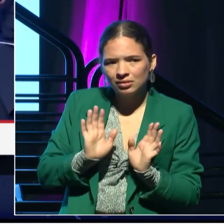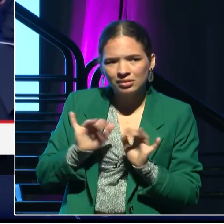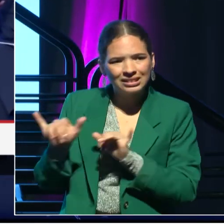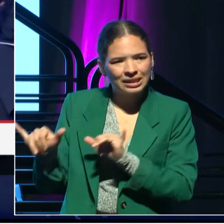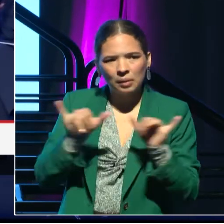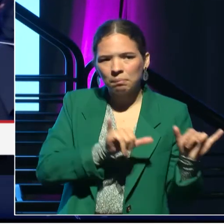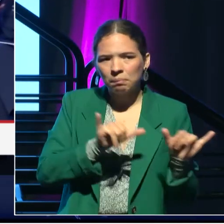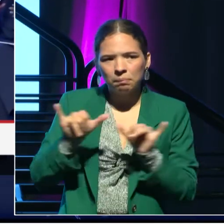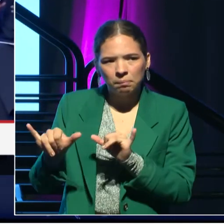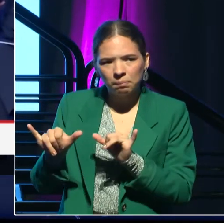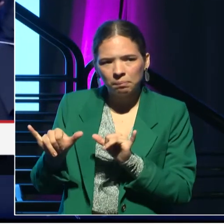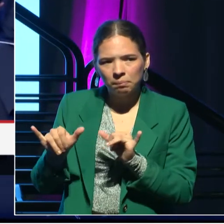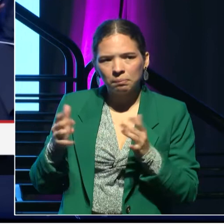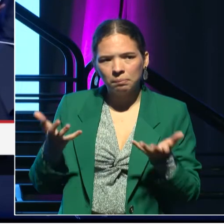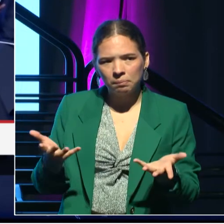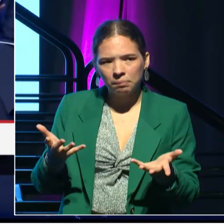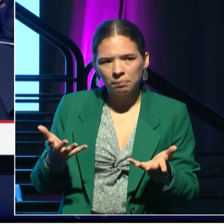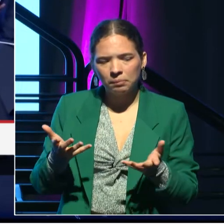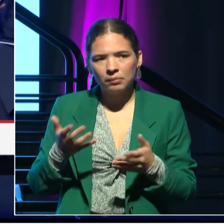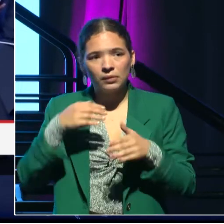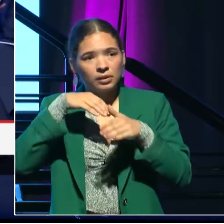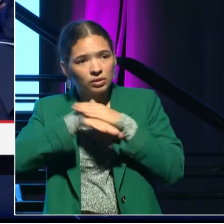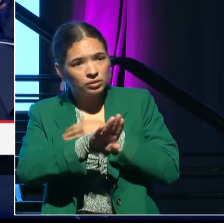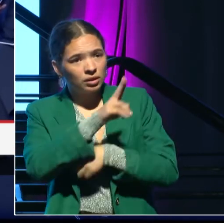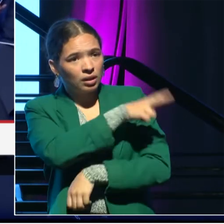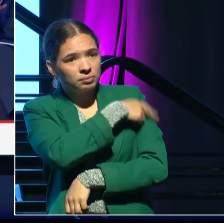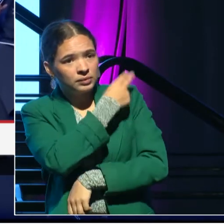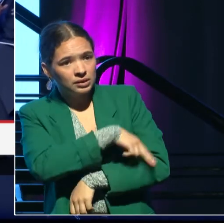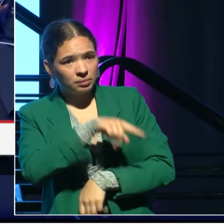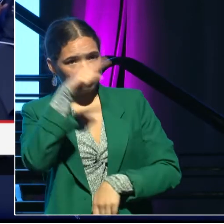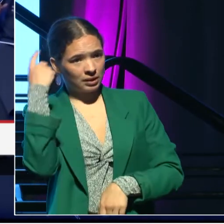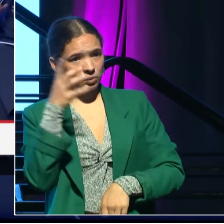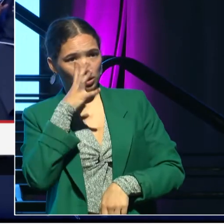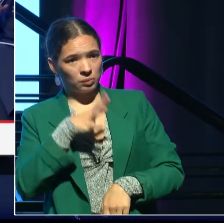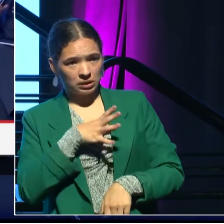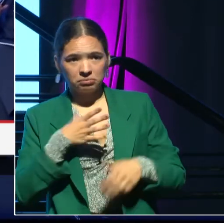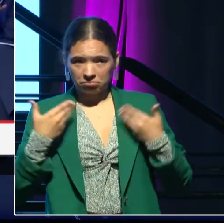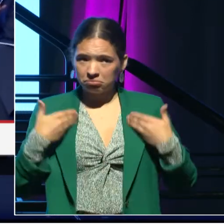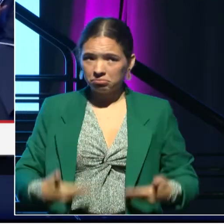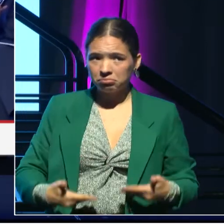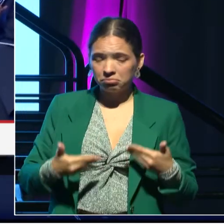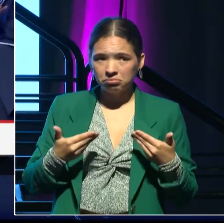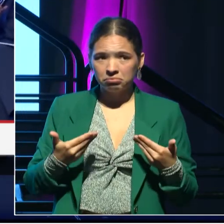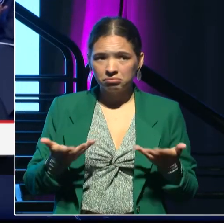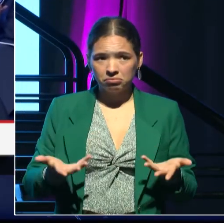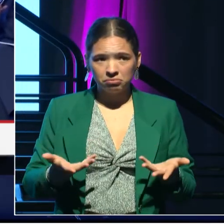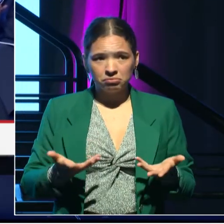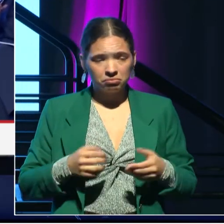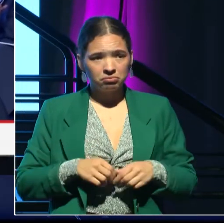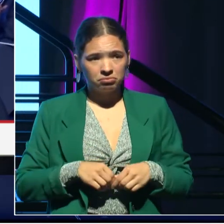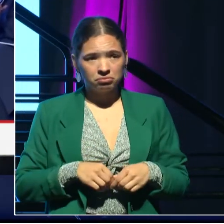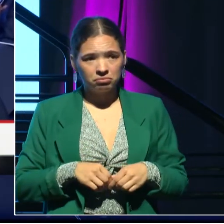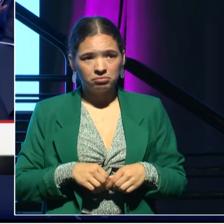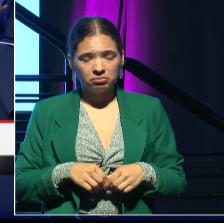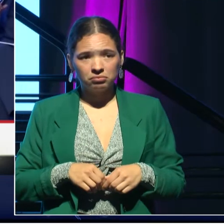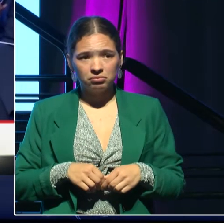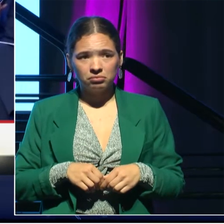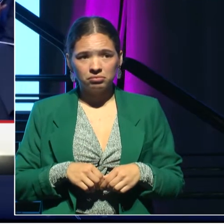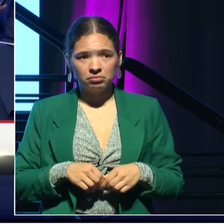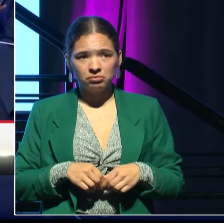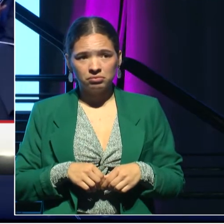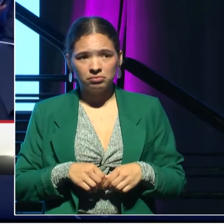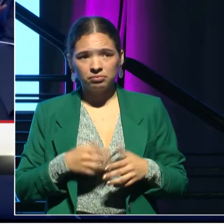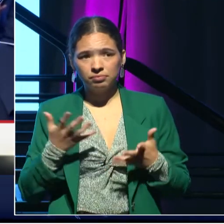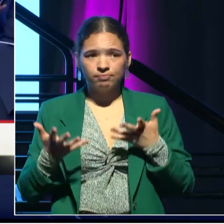go into the hospitals, and as Black women, there is no mistaking that our tolerance